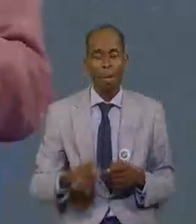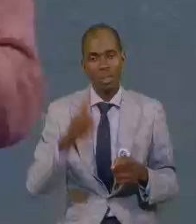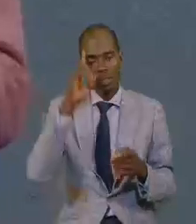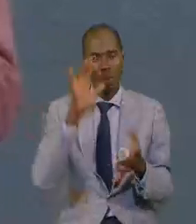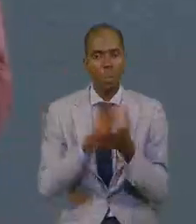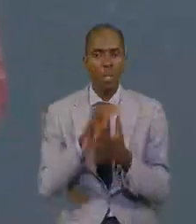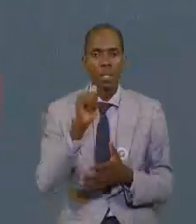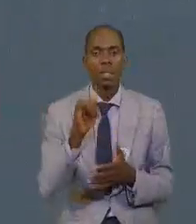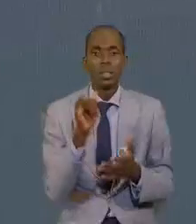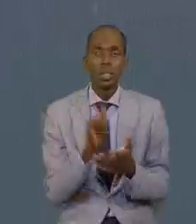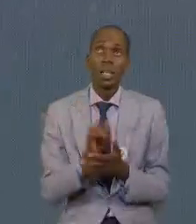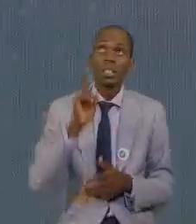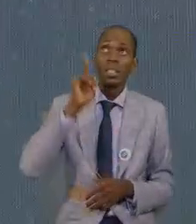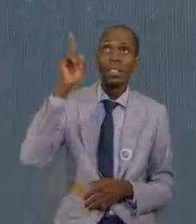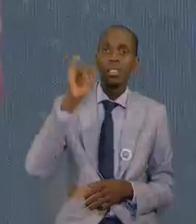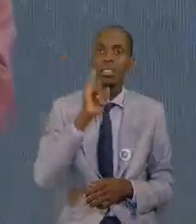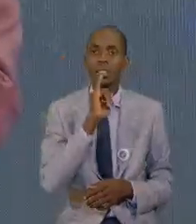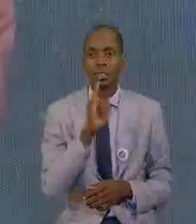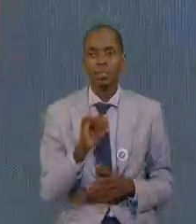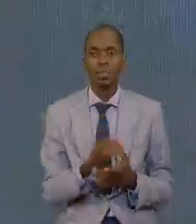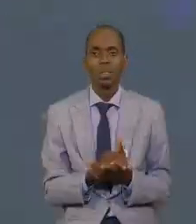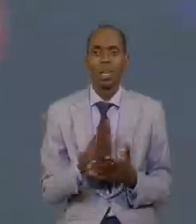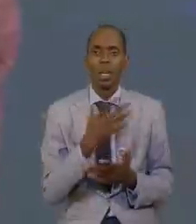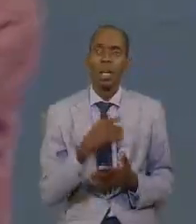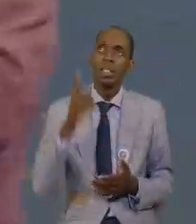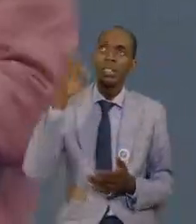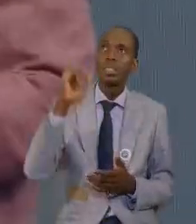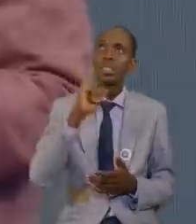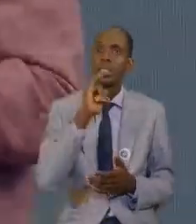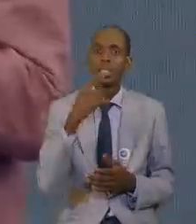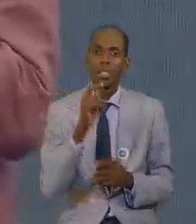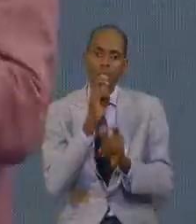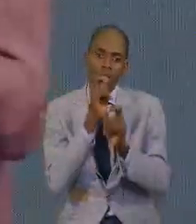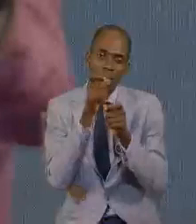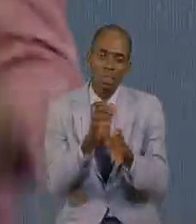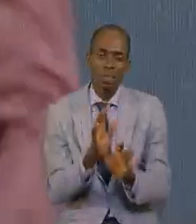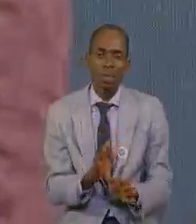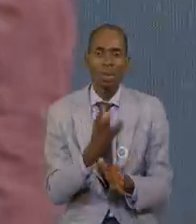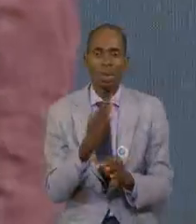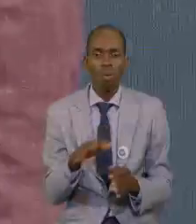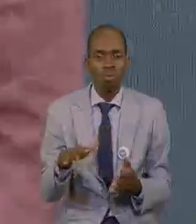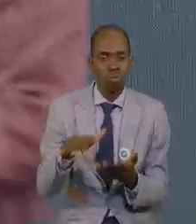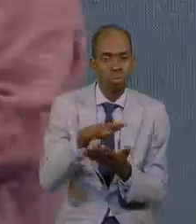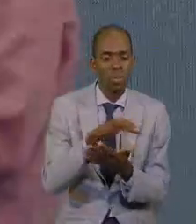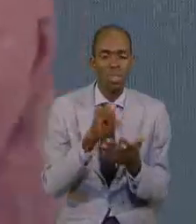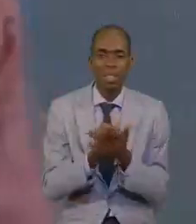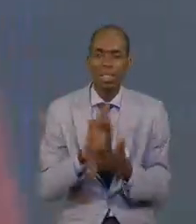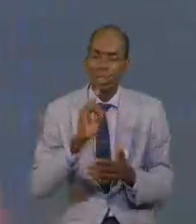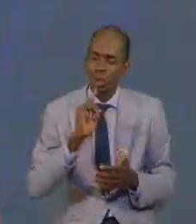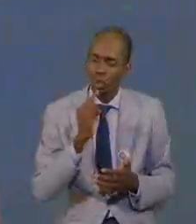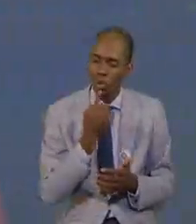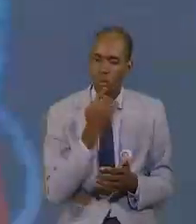that he is, and that he is a rewarder of them that diligently seek him.